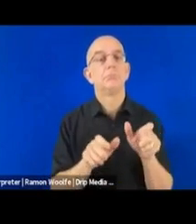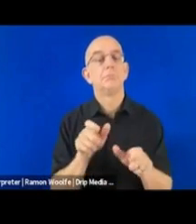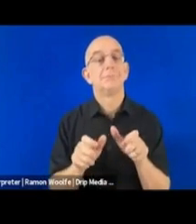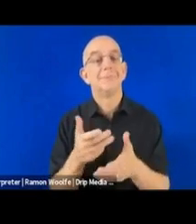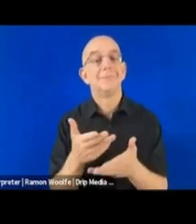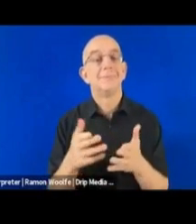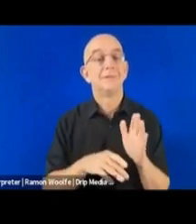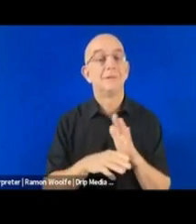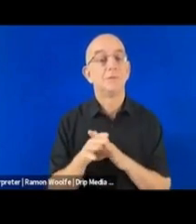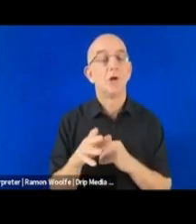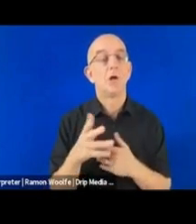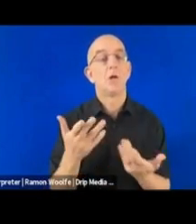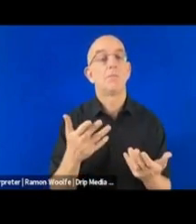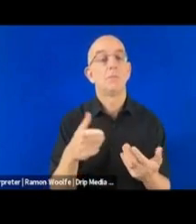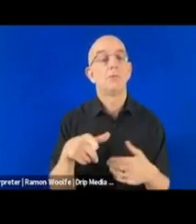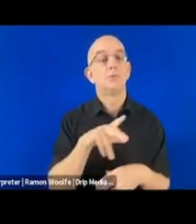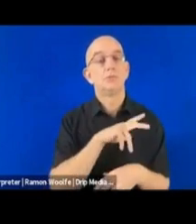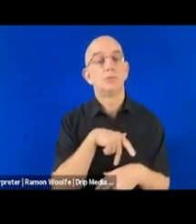the